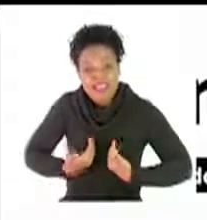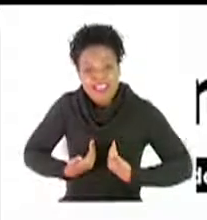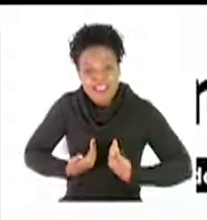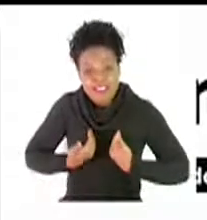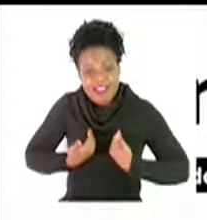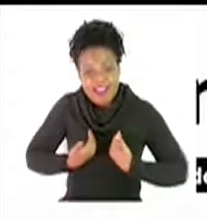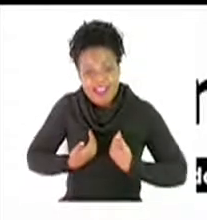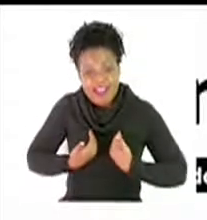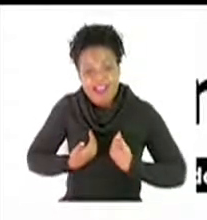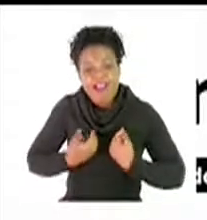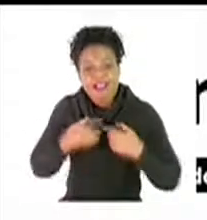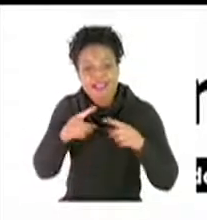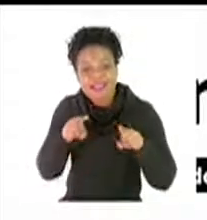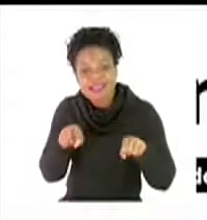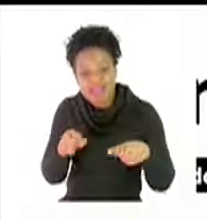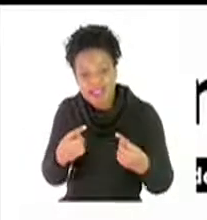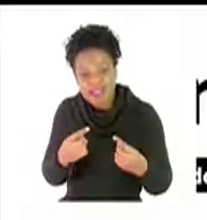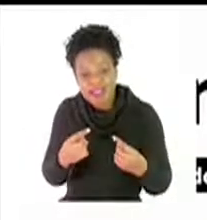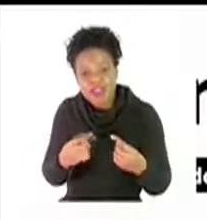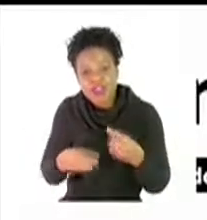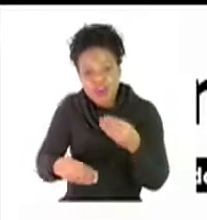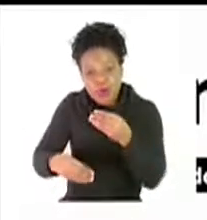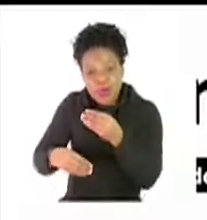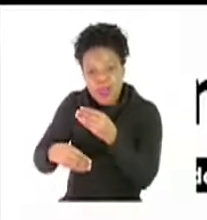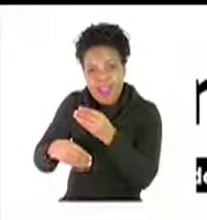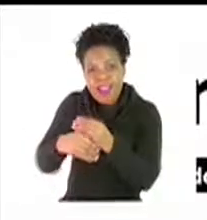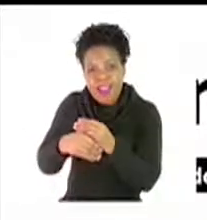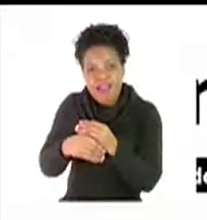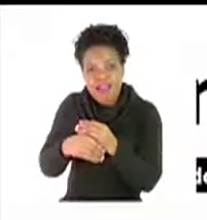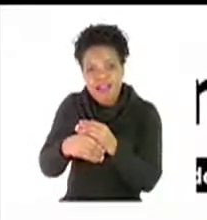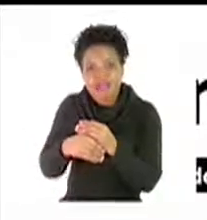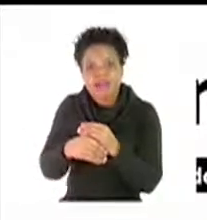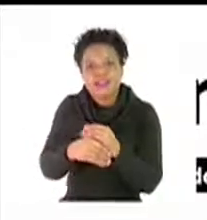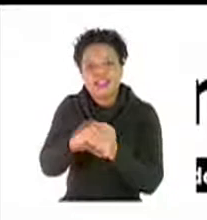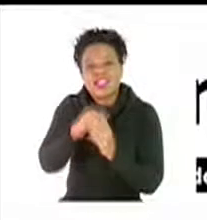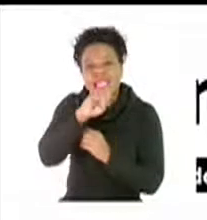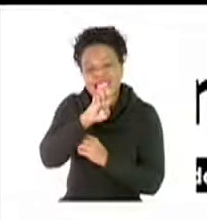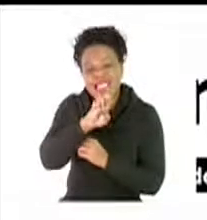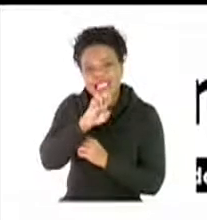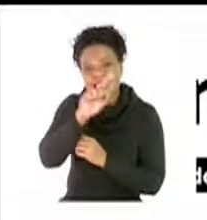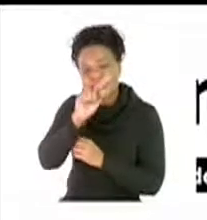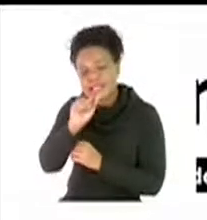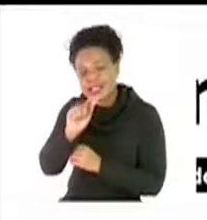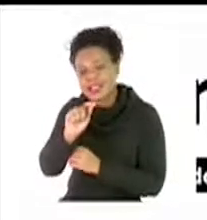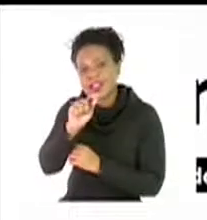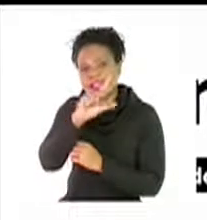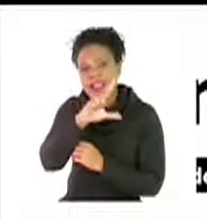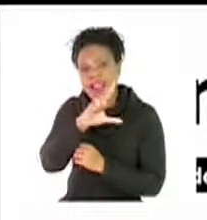L-E-T, L-I-N-G, O-C-K,